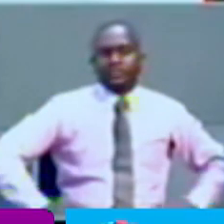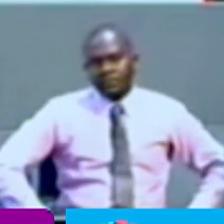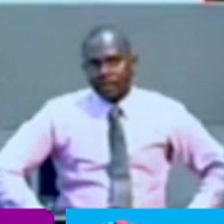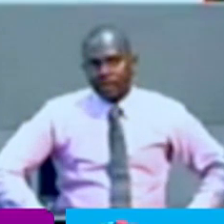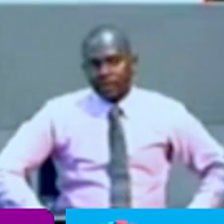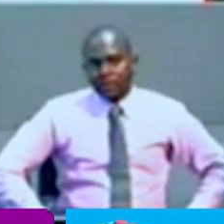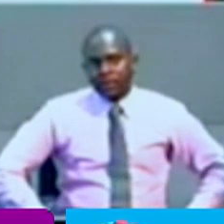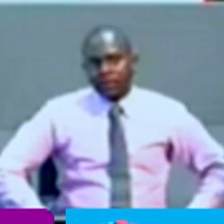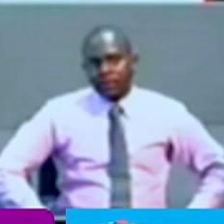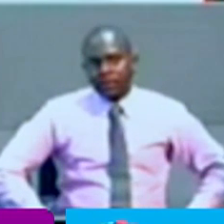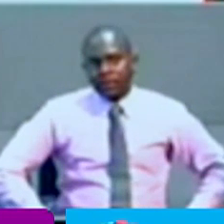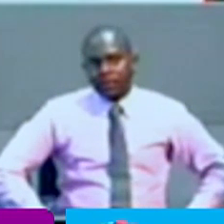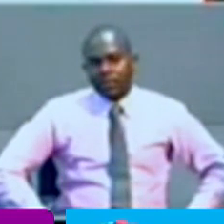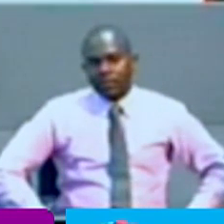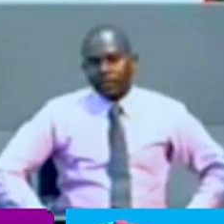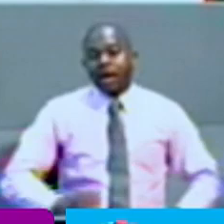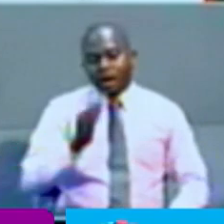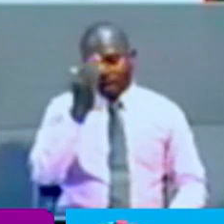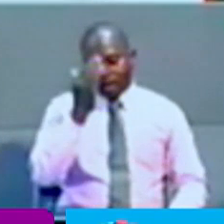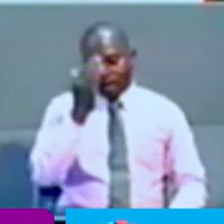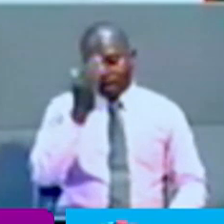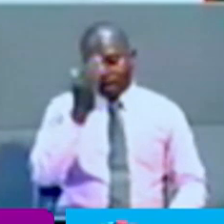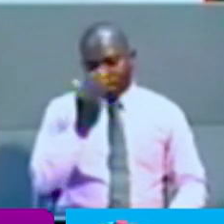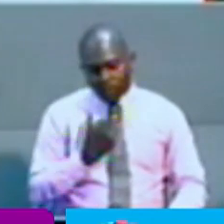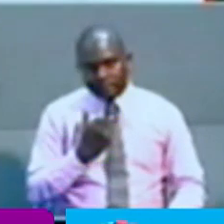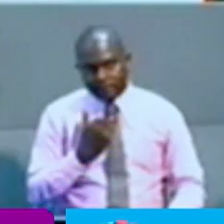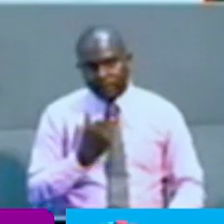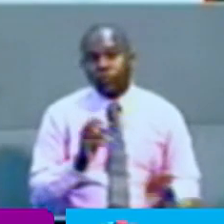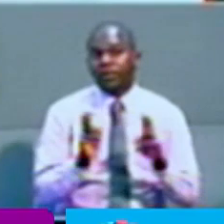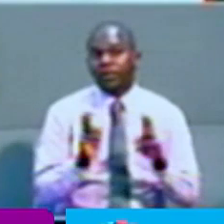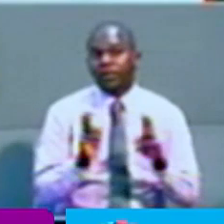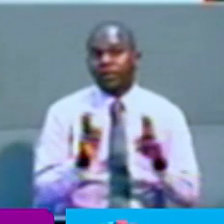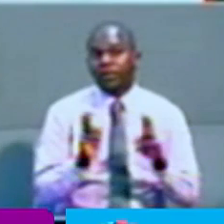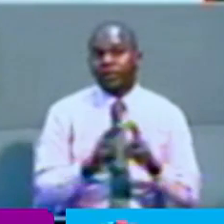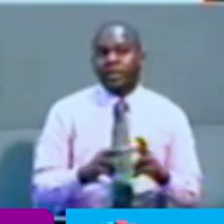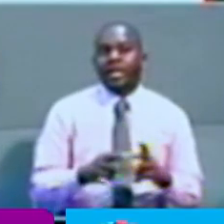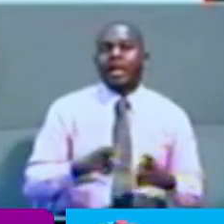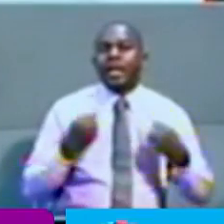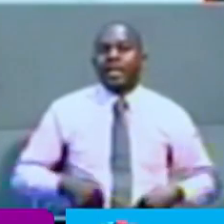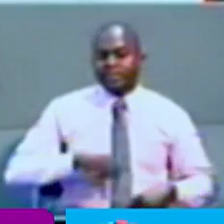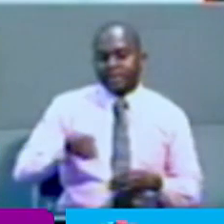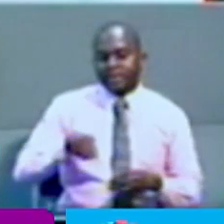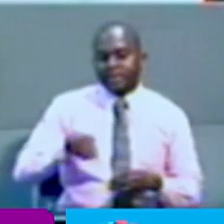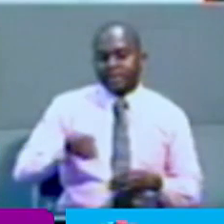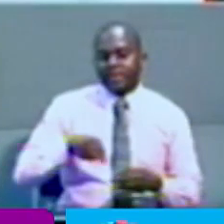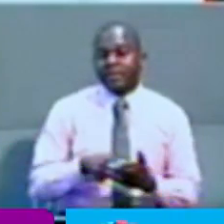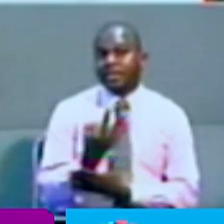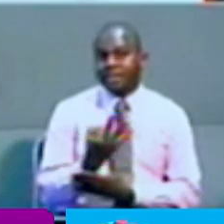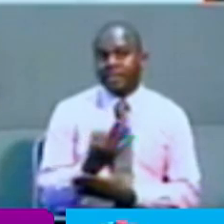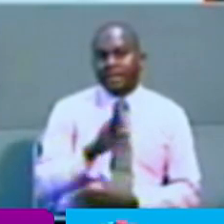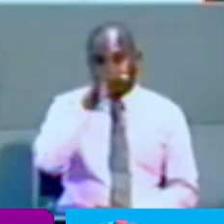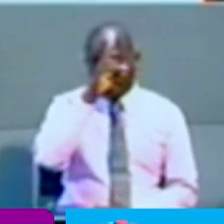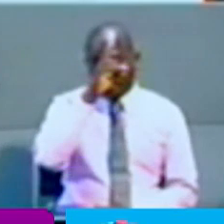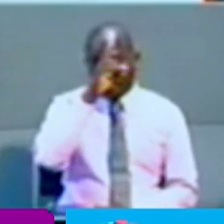I want the whole contact to be between Health Center 3 and the village.